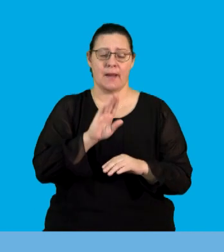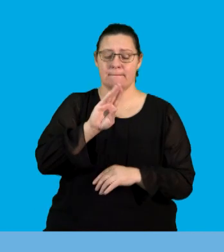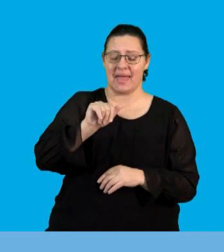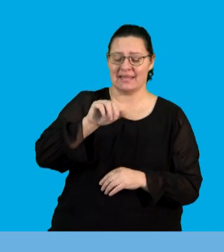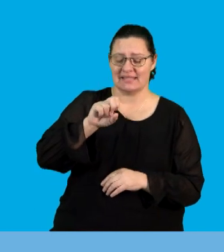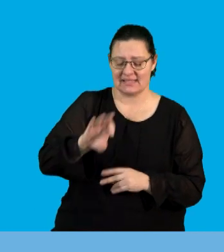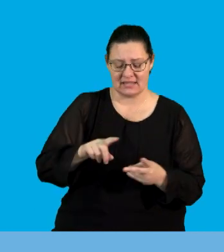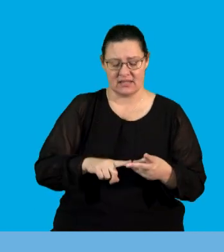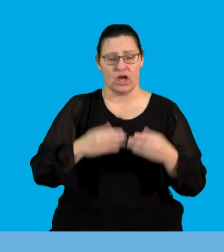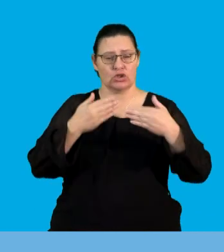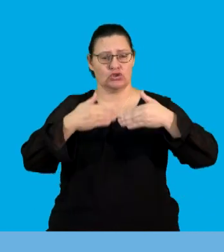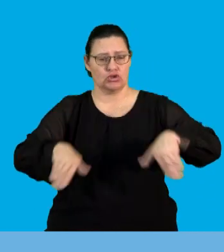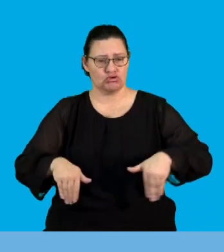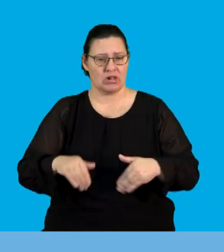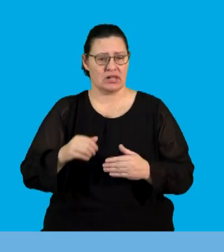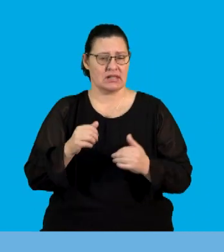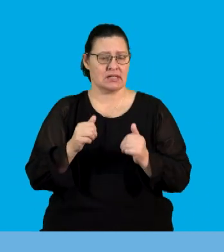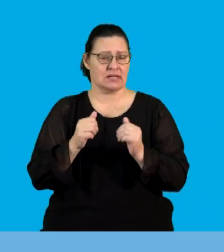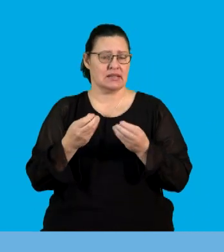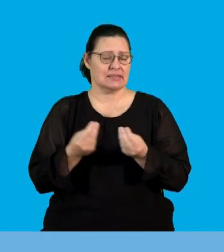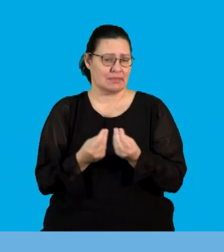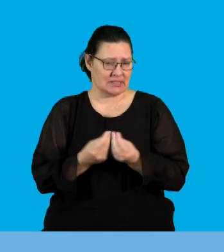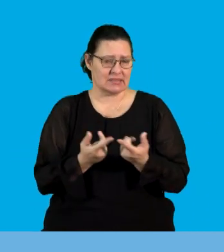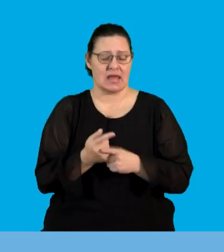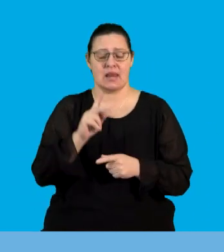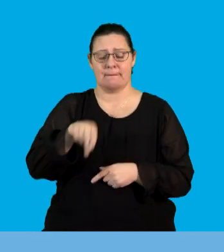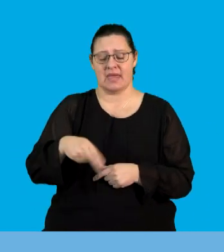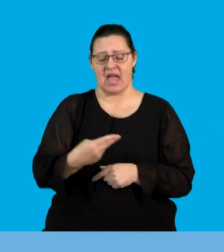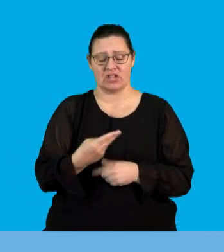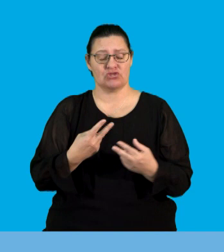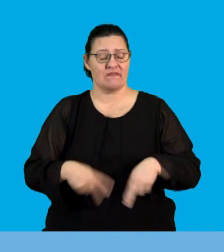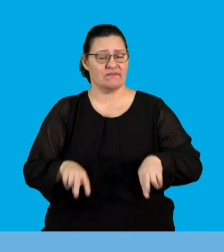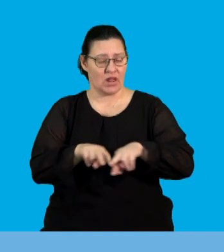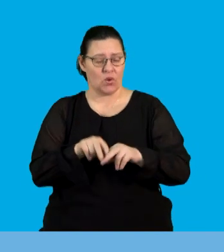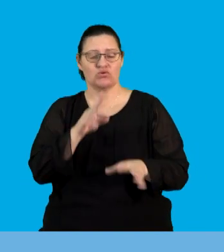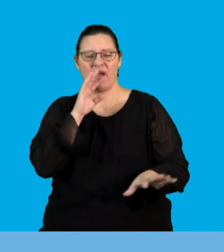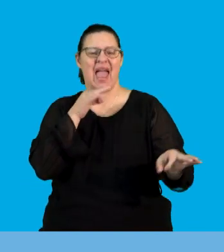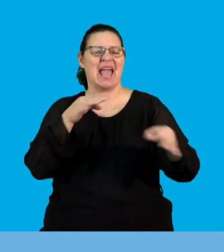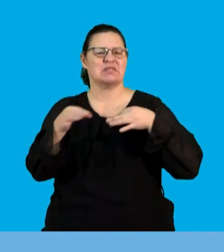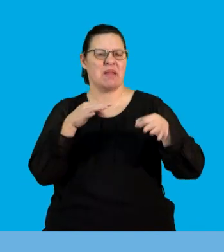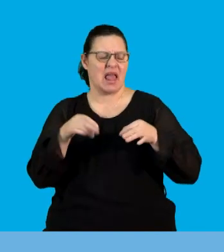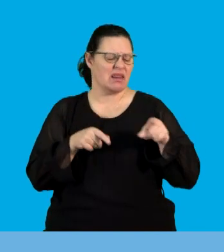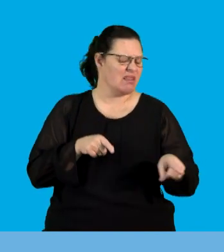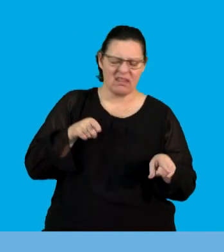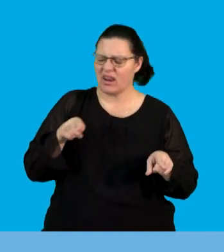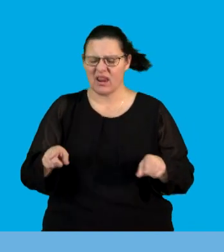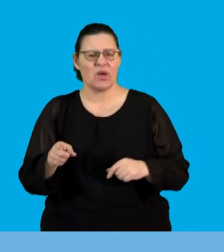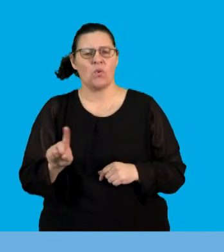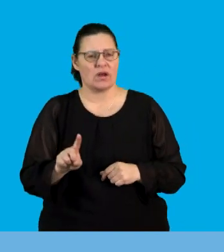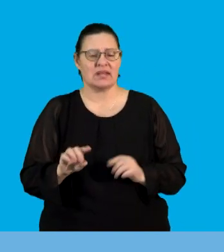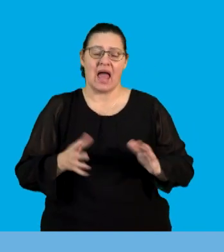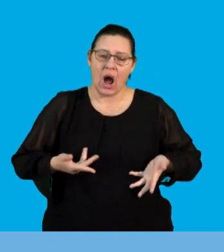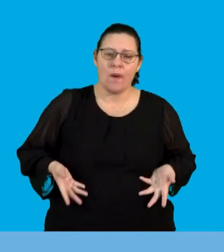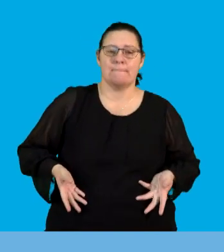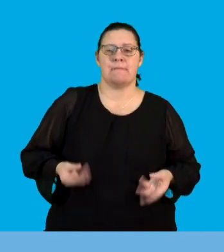acid, base, neutral substance, and pH value to better explain the reaction of an acid and a base, and also